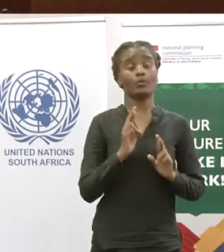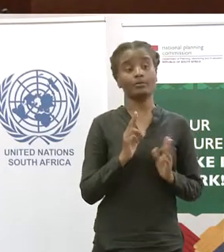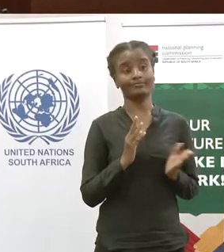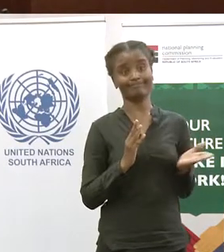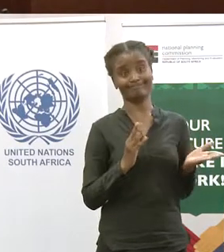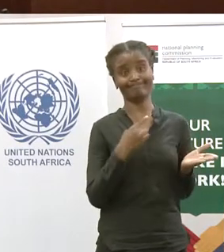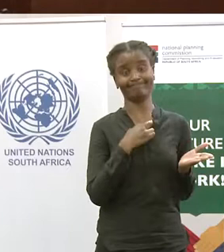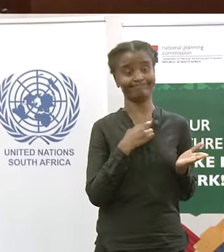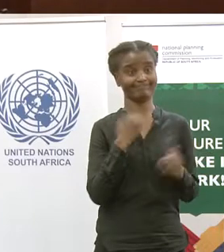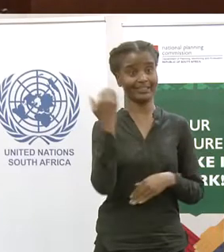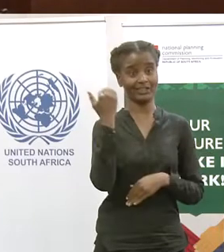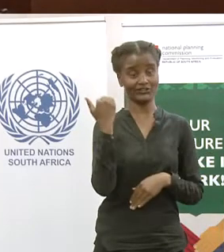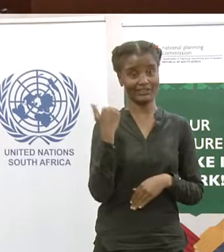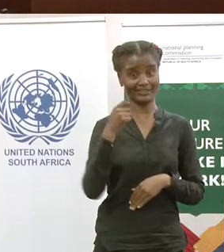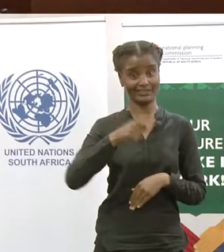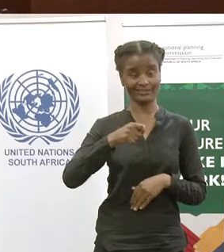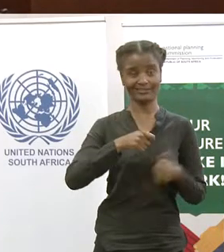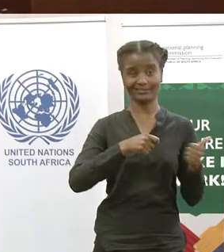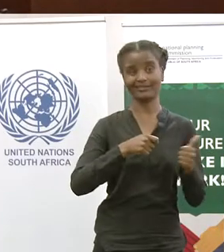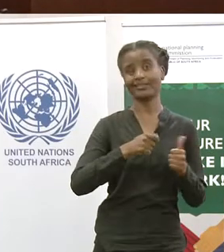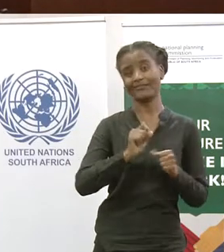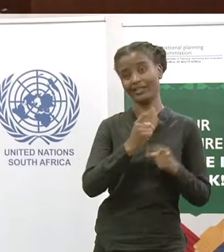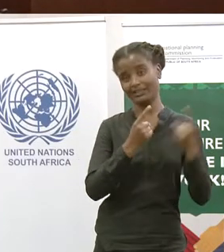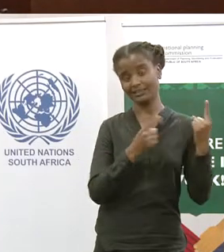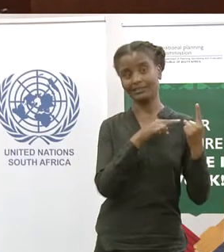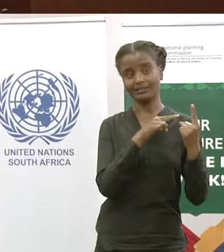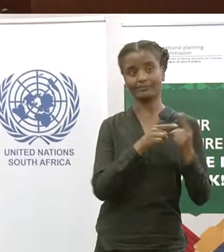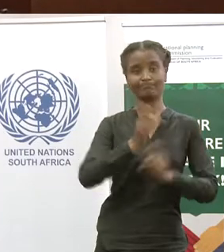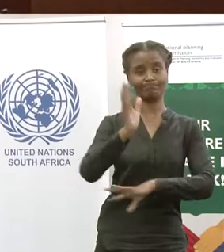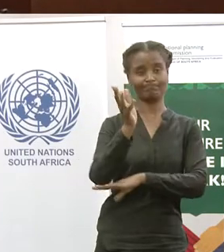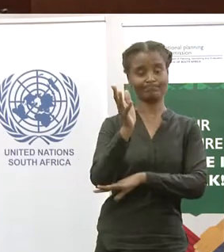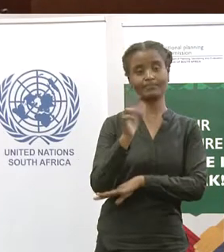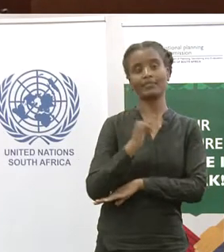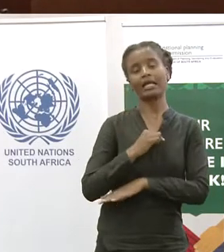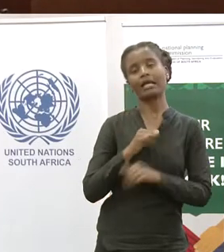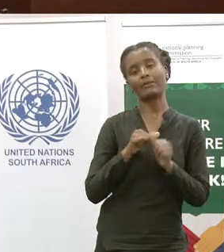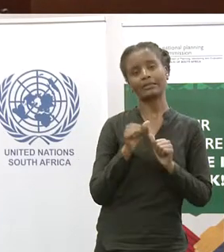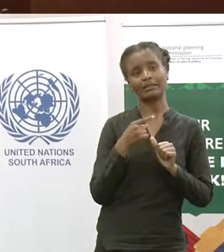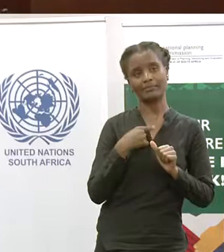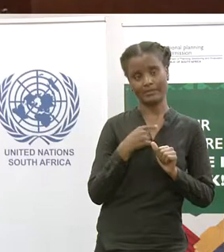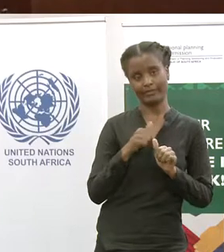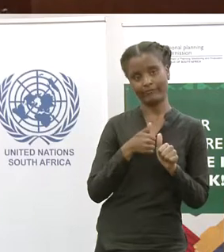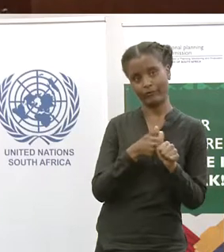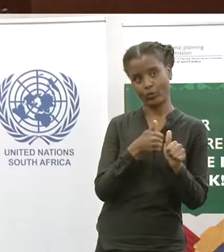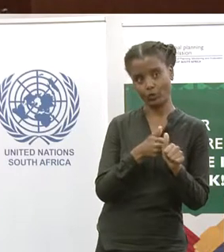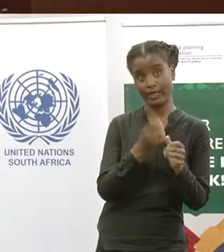first, but let me just follow protocol and